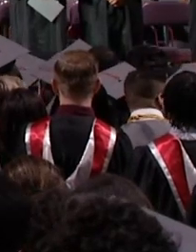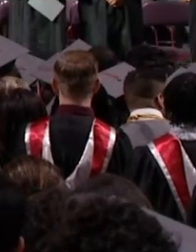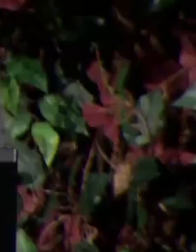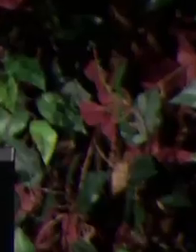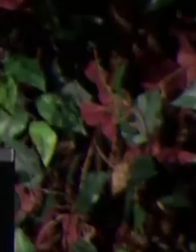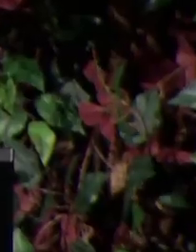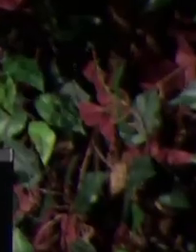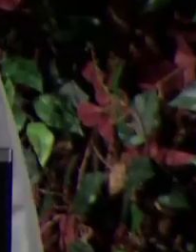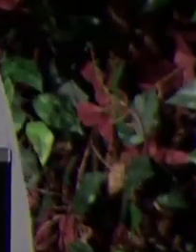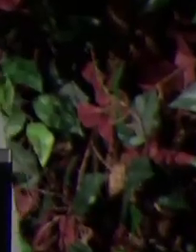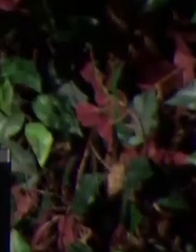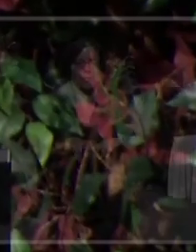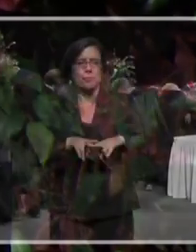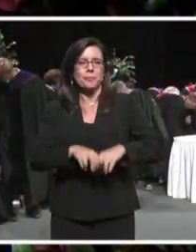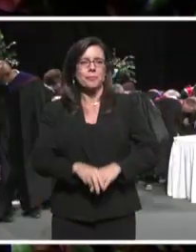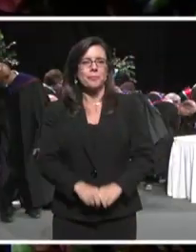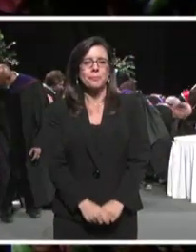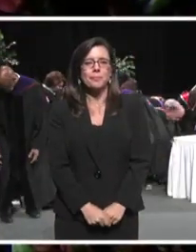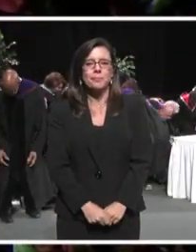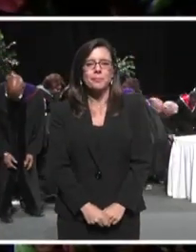Please be seated.